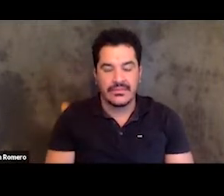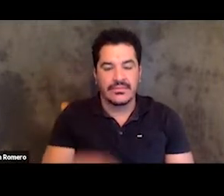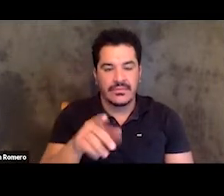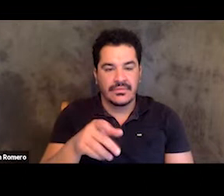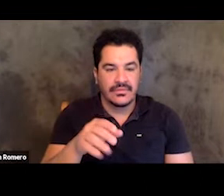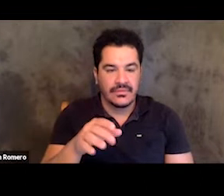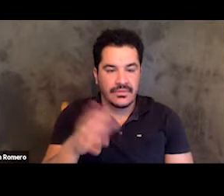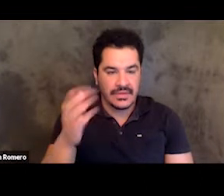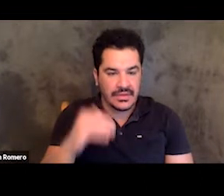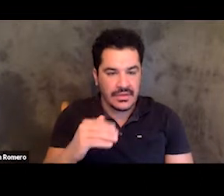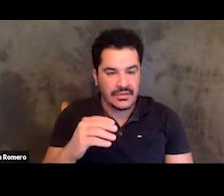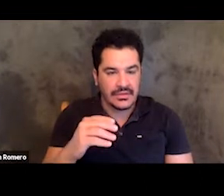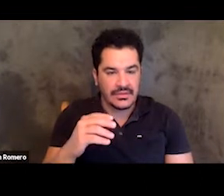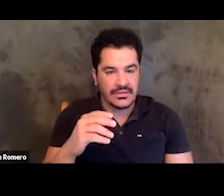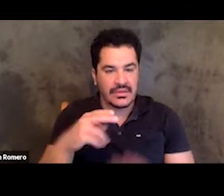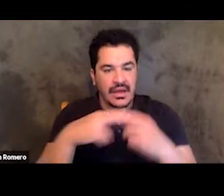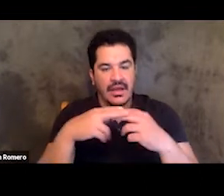please.